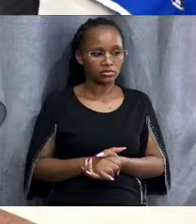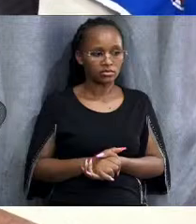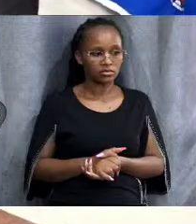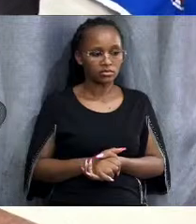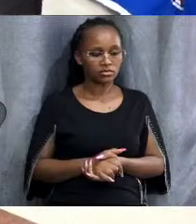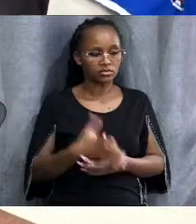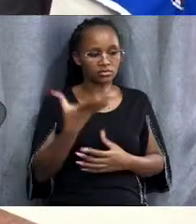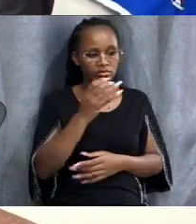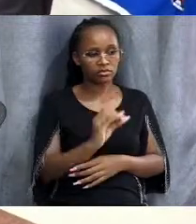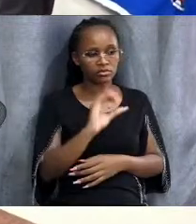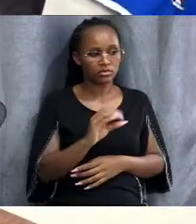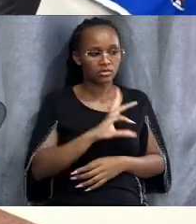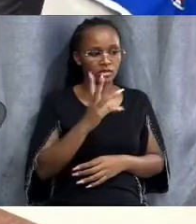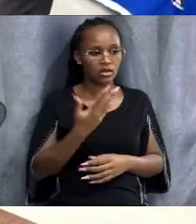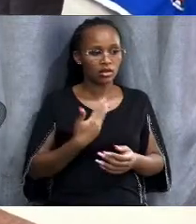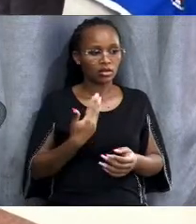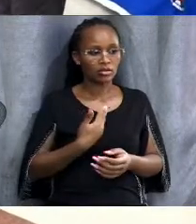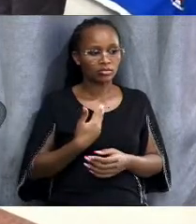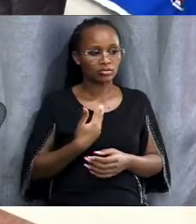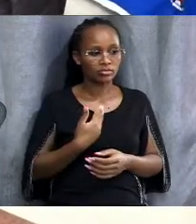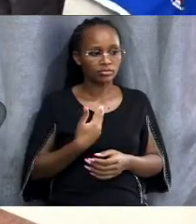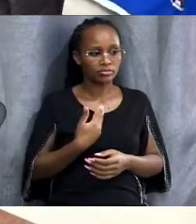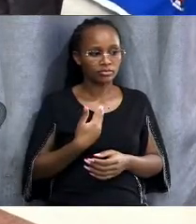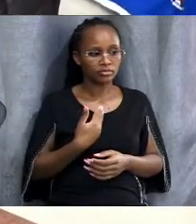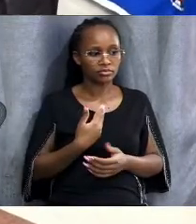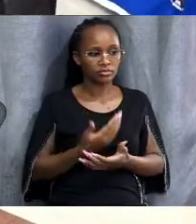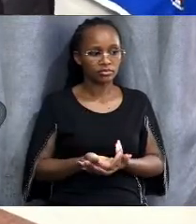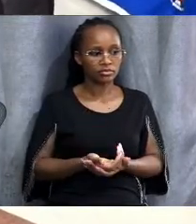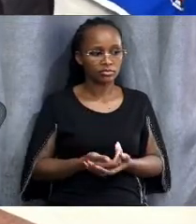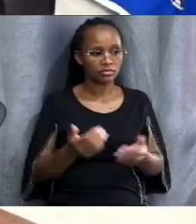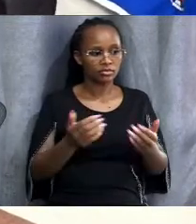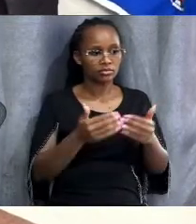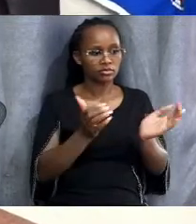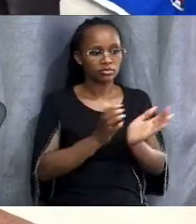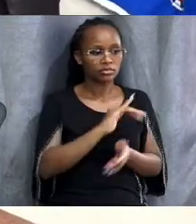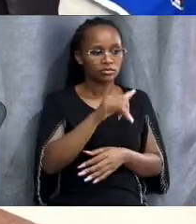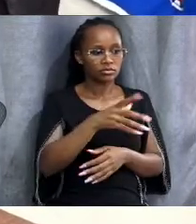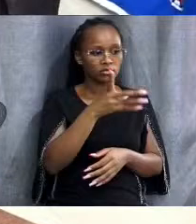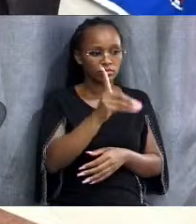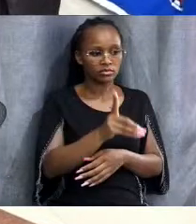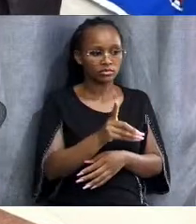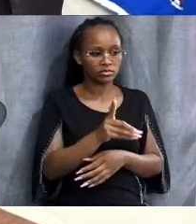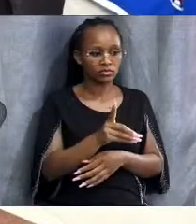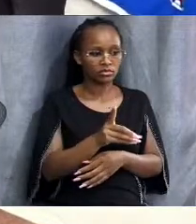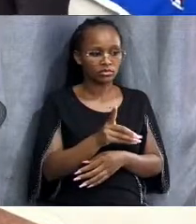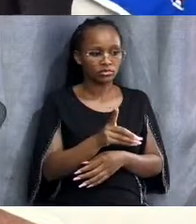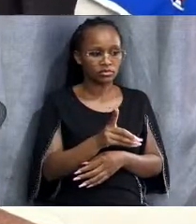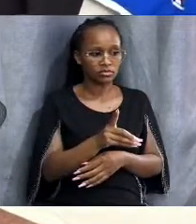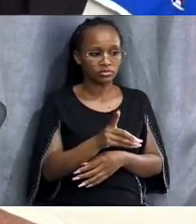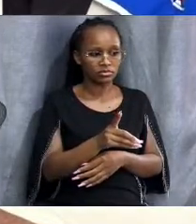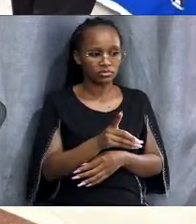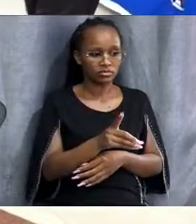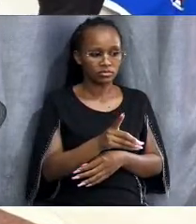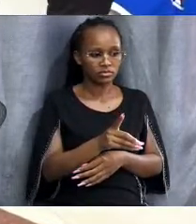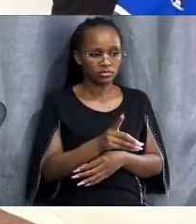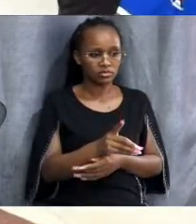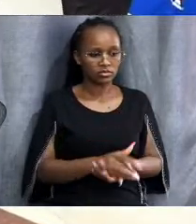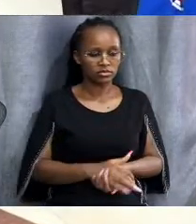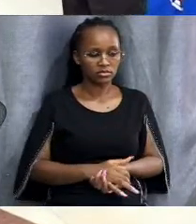So we may have the family of Jed Kamunya, kindly.